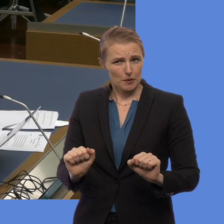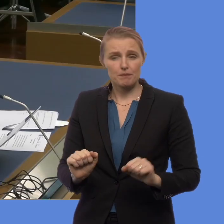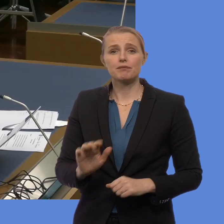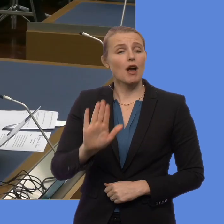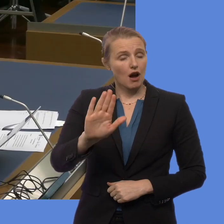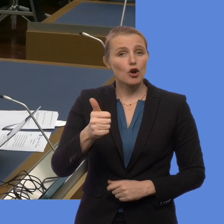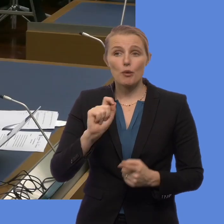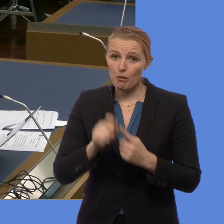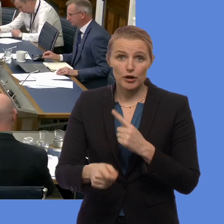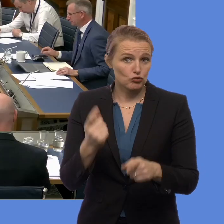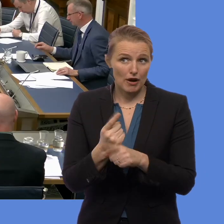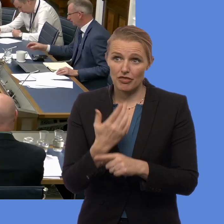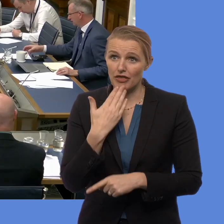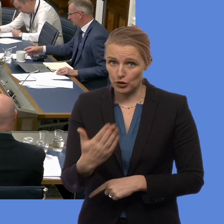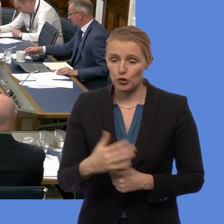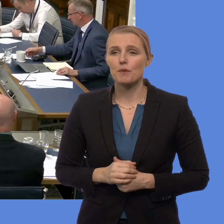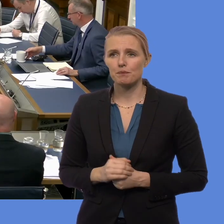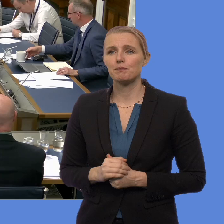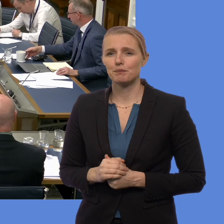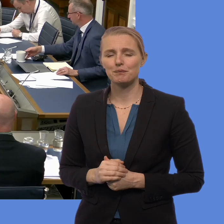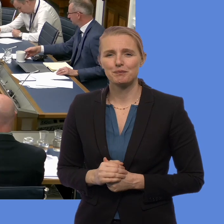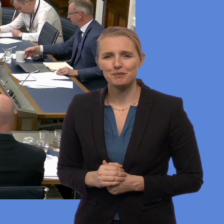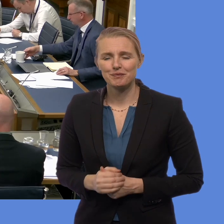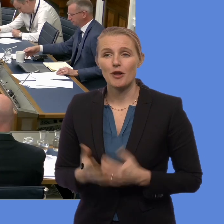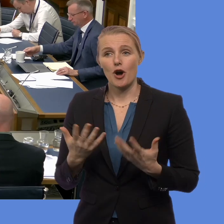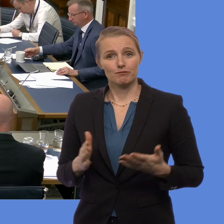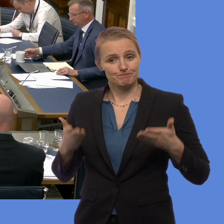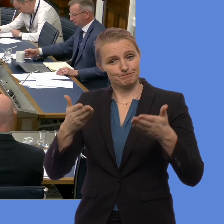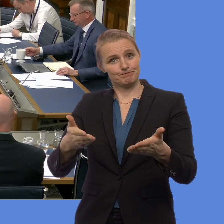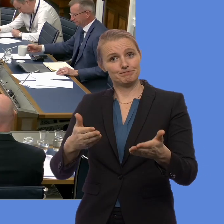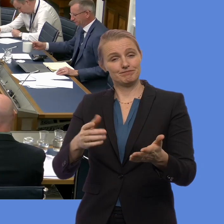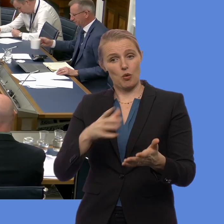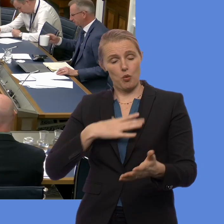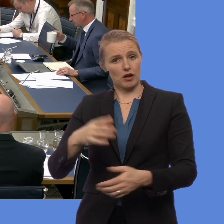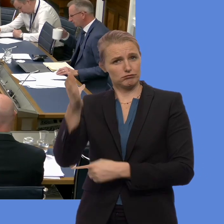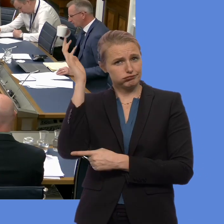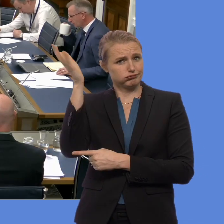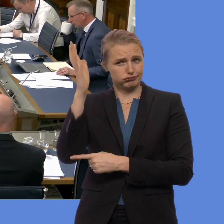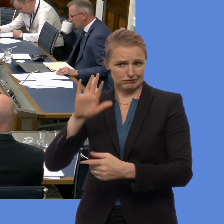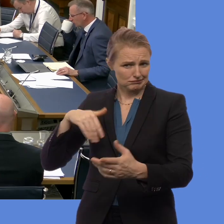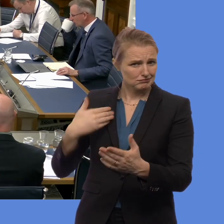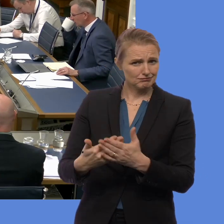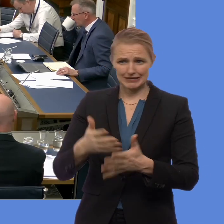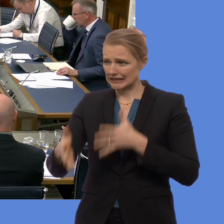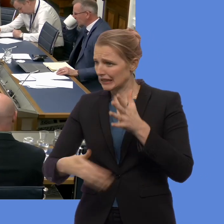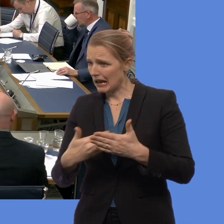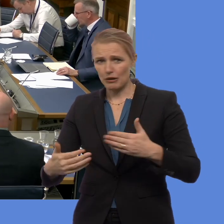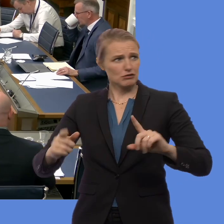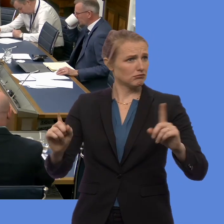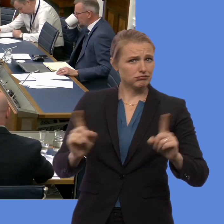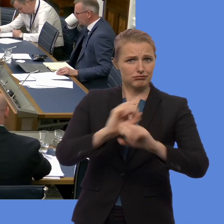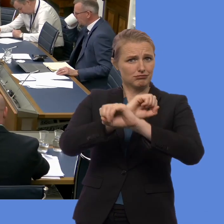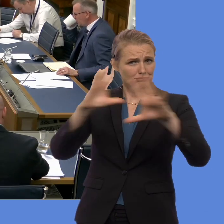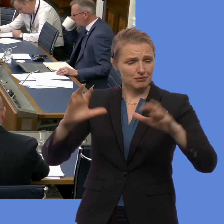Appreciate that. So, listen, I'll go back to yourselves, and if you want to go ahead and give us that briefing, then we'll get the members' questions. Thank you, Ian. Thank